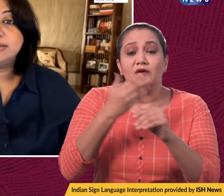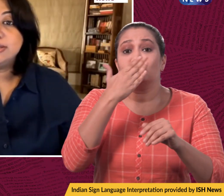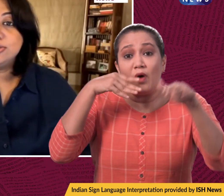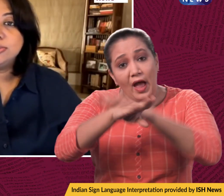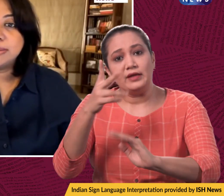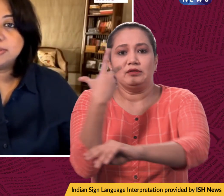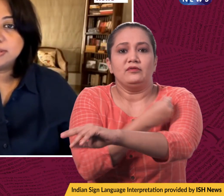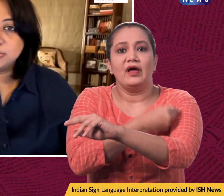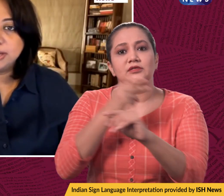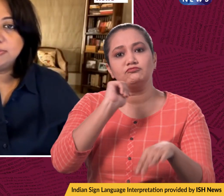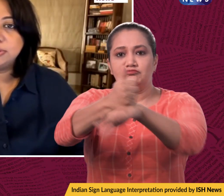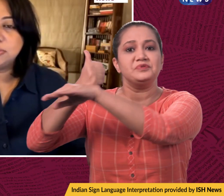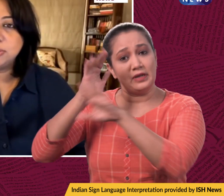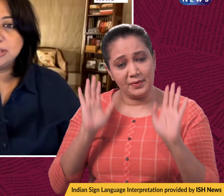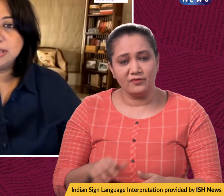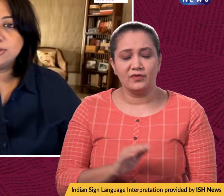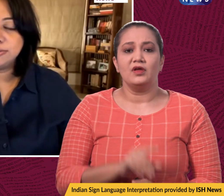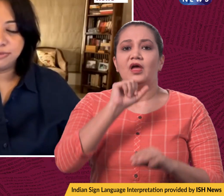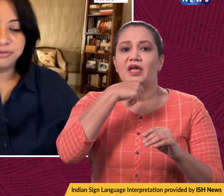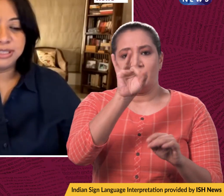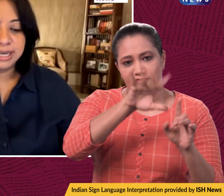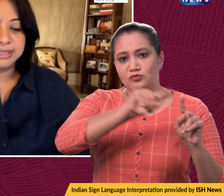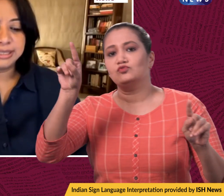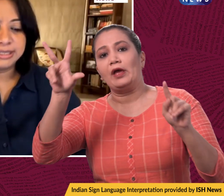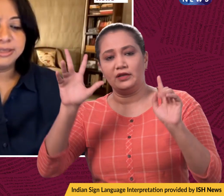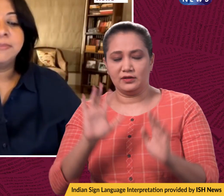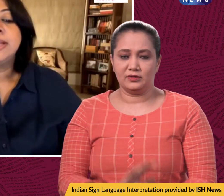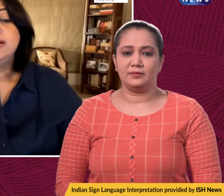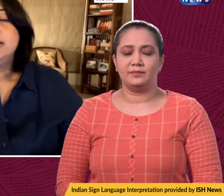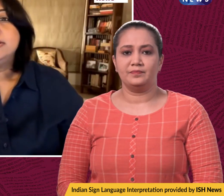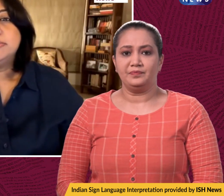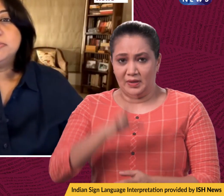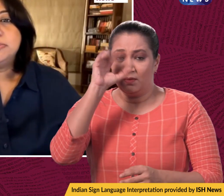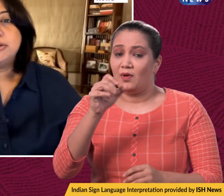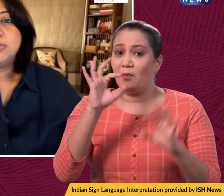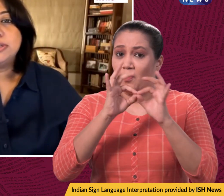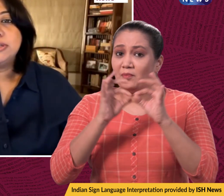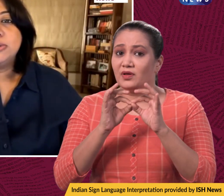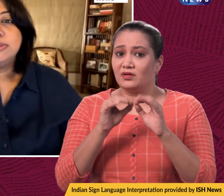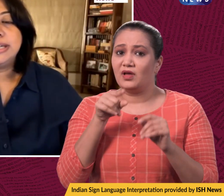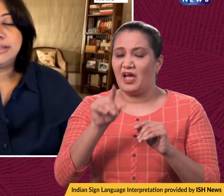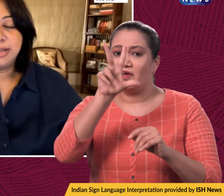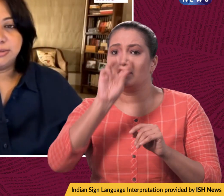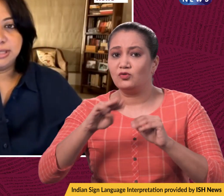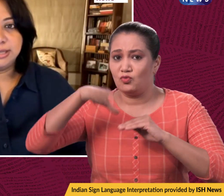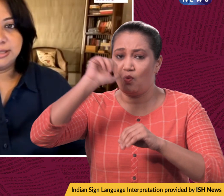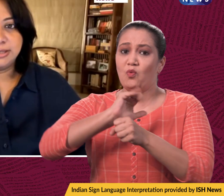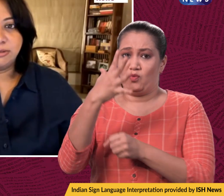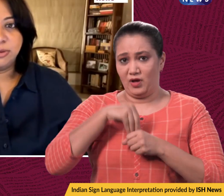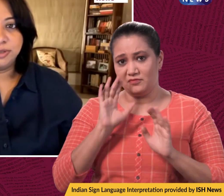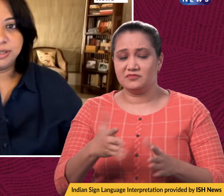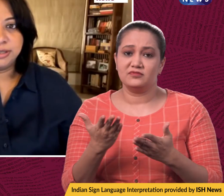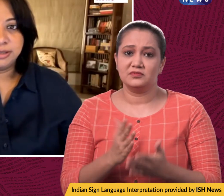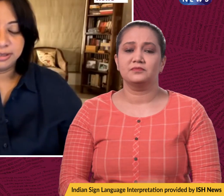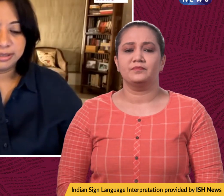been started in school campuses as well for those between the ages of 15 and 18. Remember, Mumbai reported over 8,000 cases